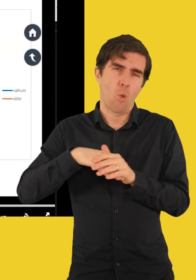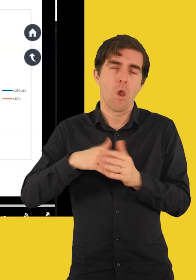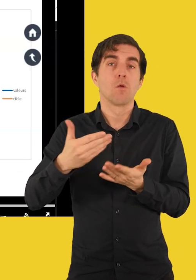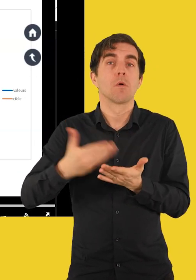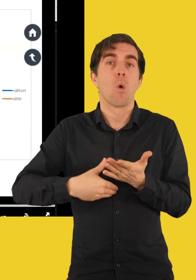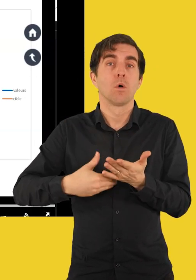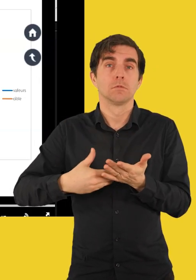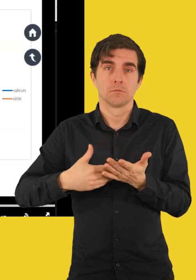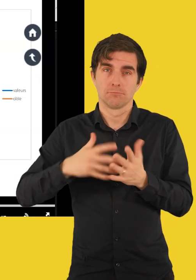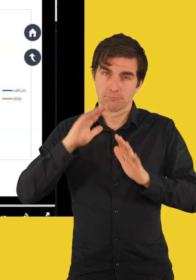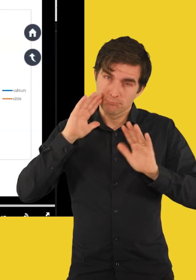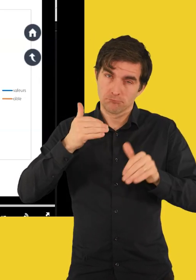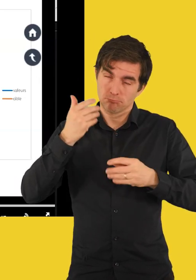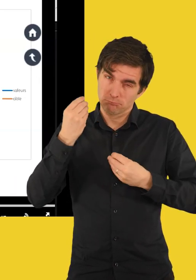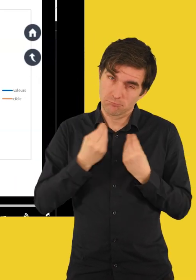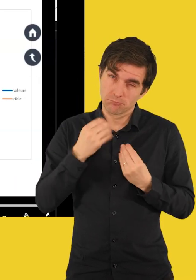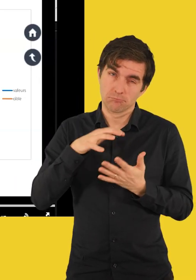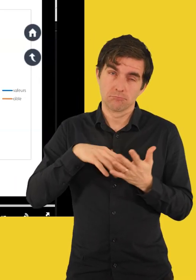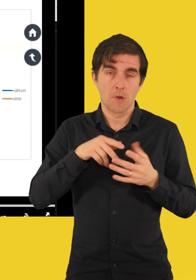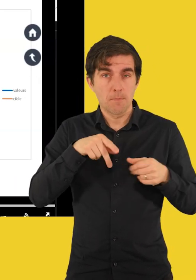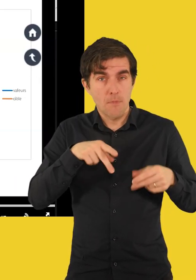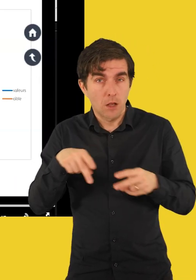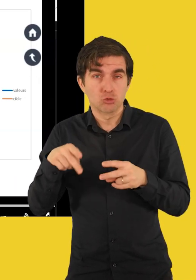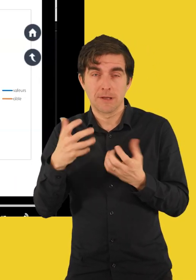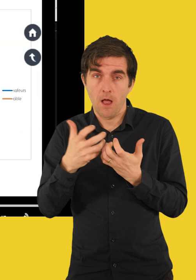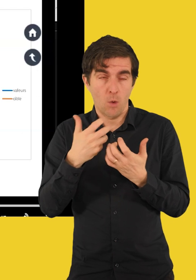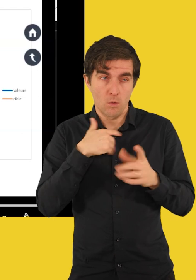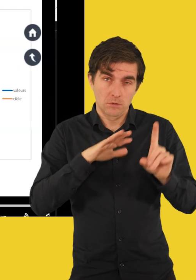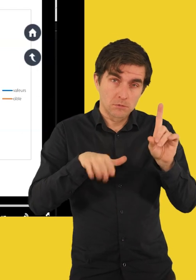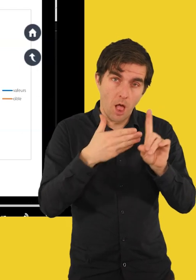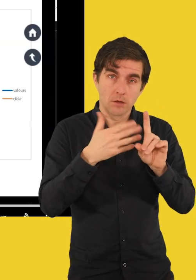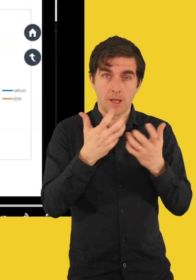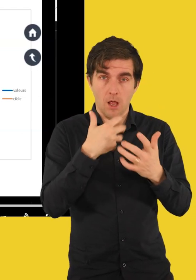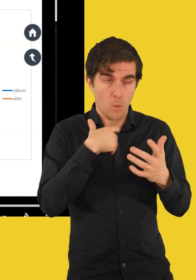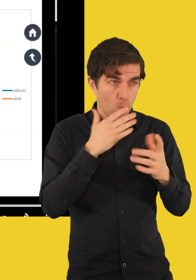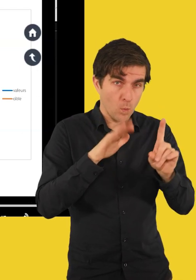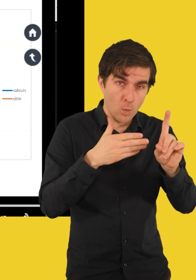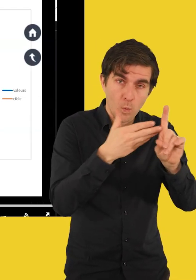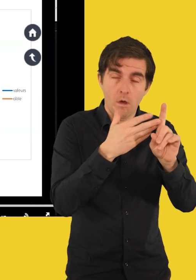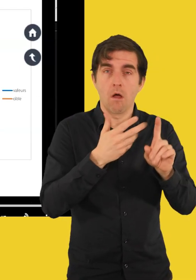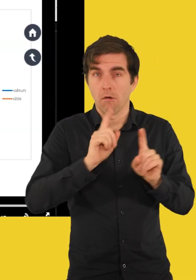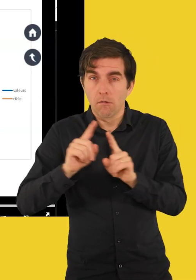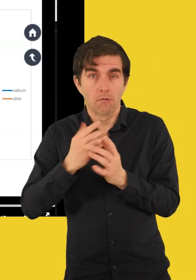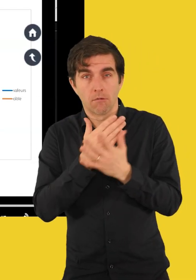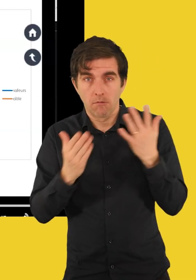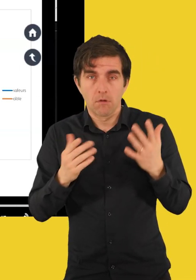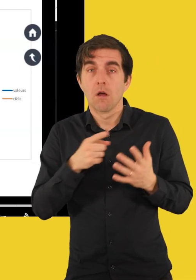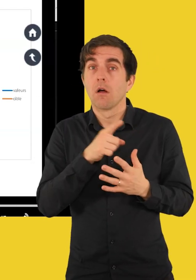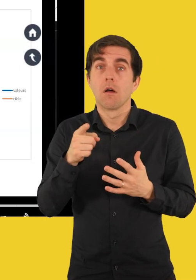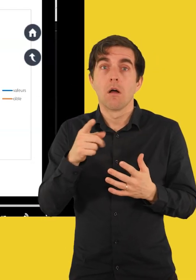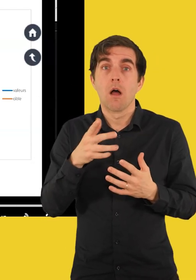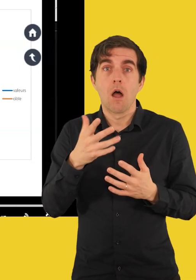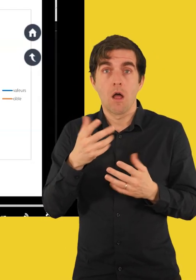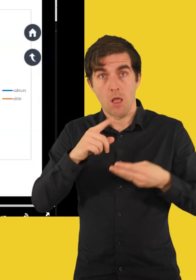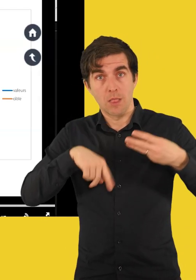a full report dedicated at all the methodology we use in order to fix those targets and the rest. And here you have the